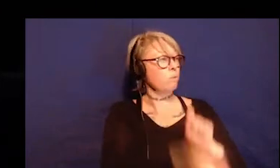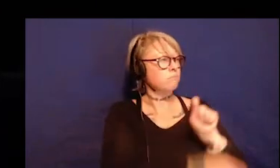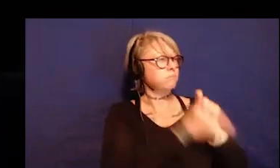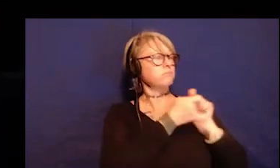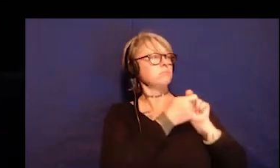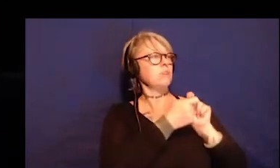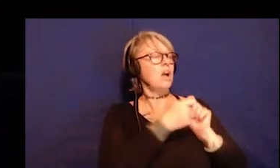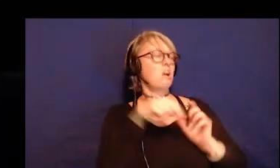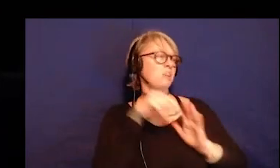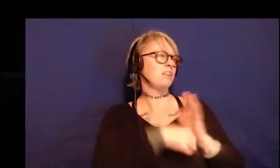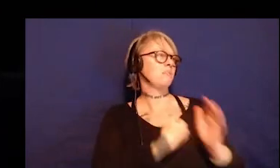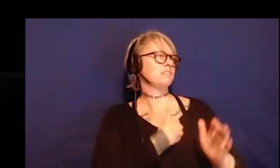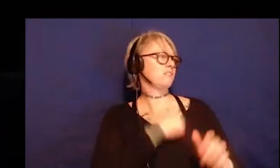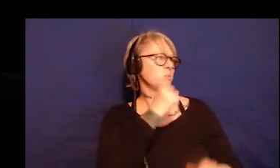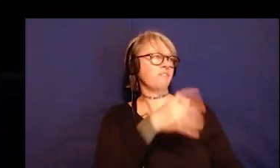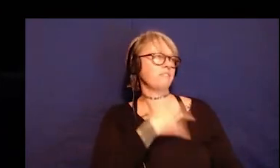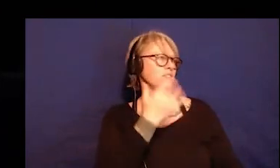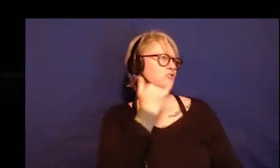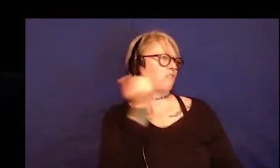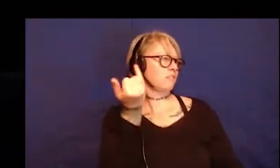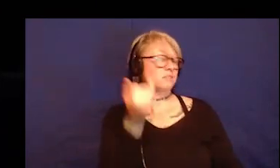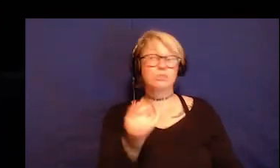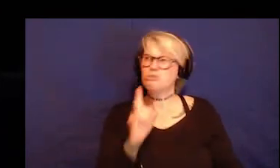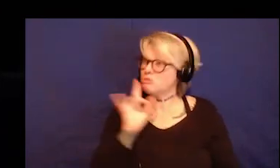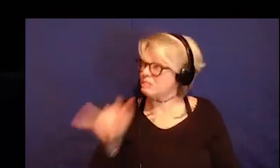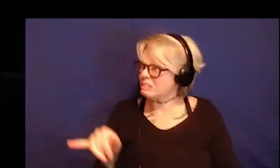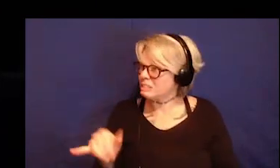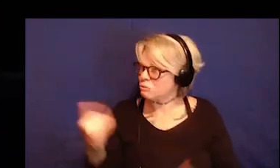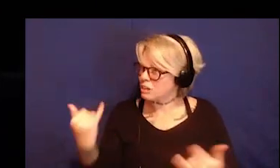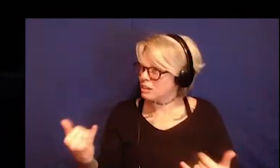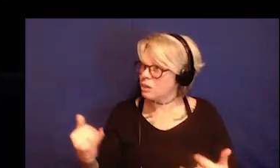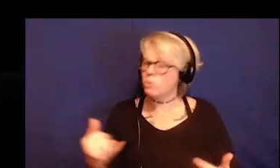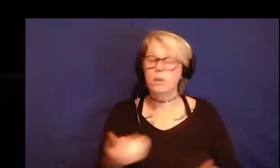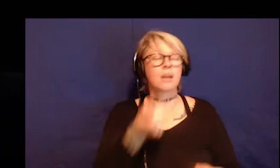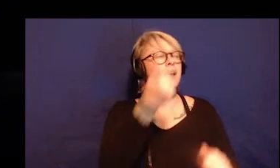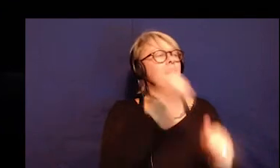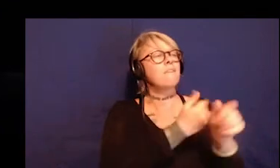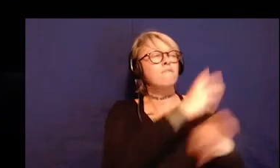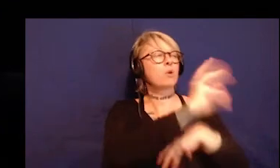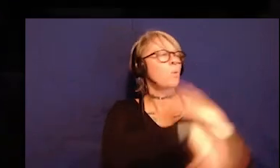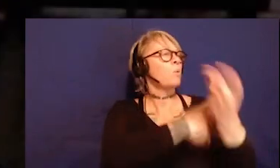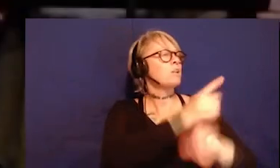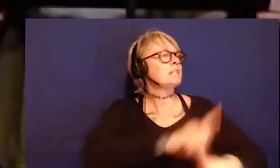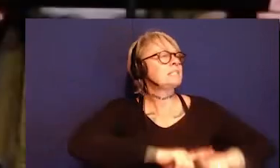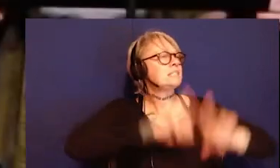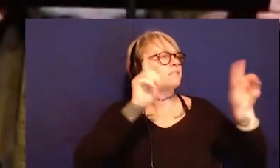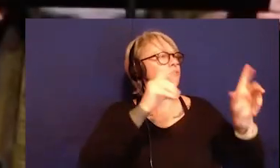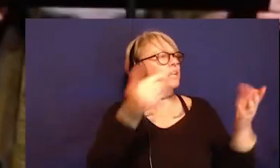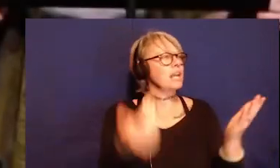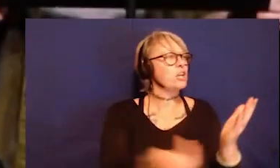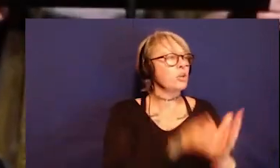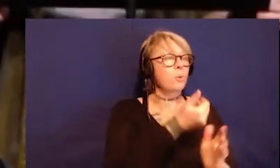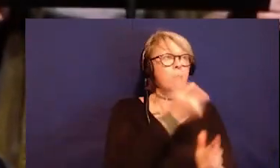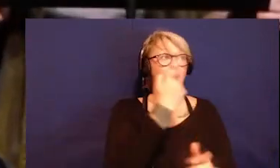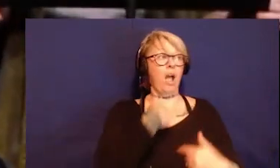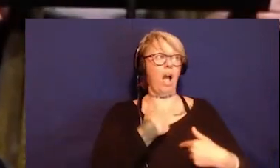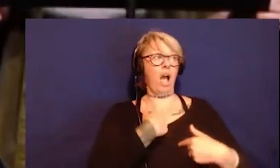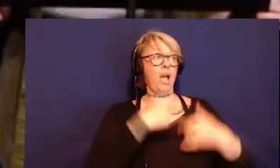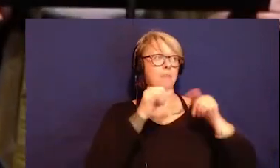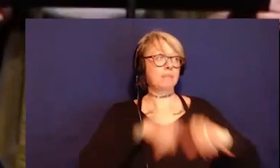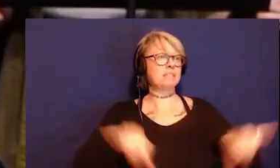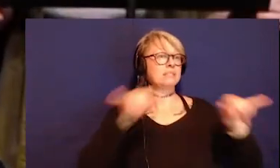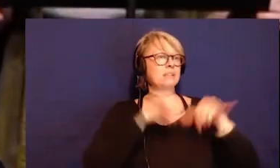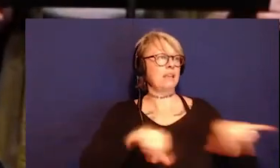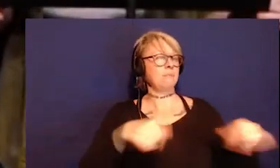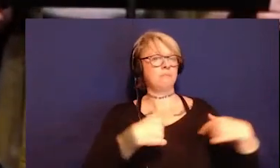jealousy. Really? Right now? Every single world is different and new, and in every single one of them, I am the same. A body